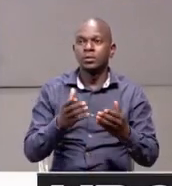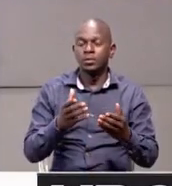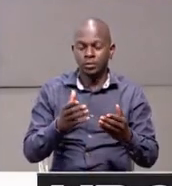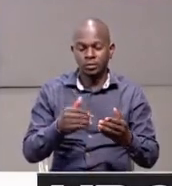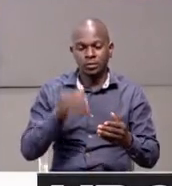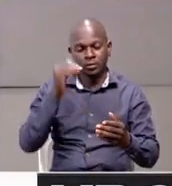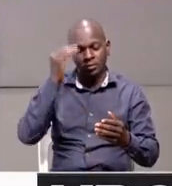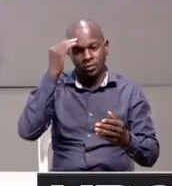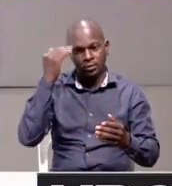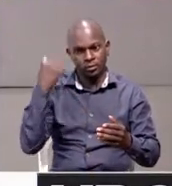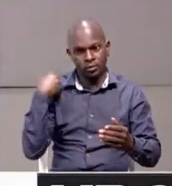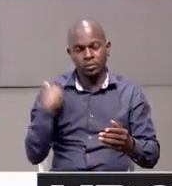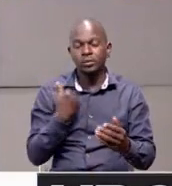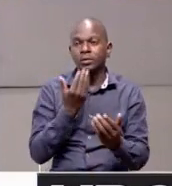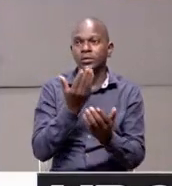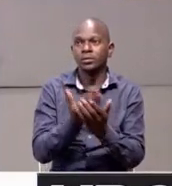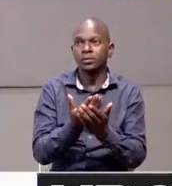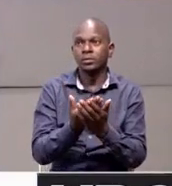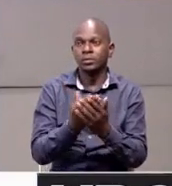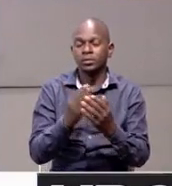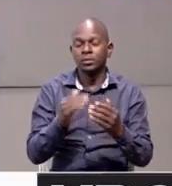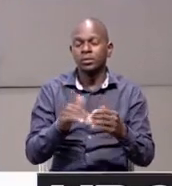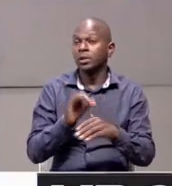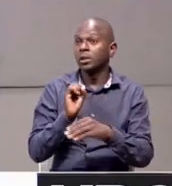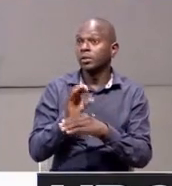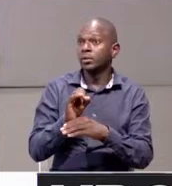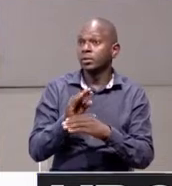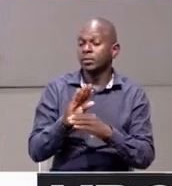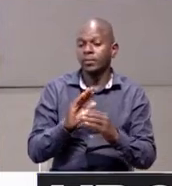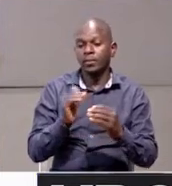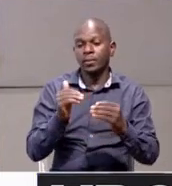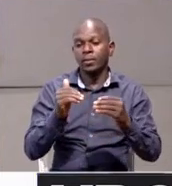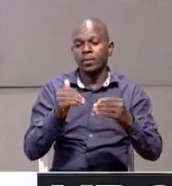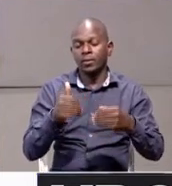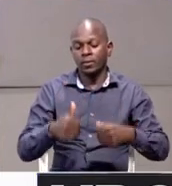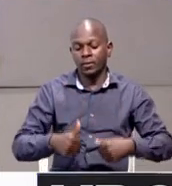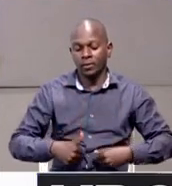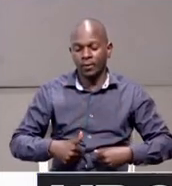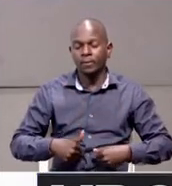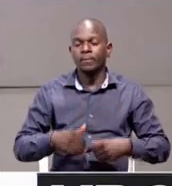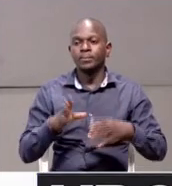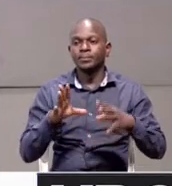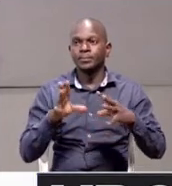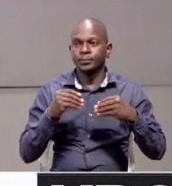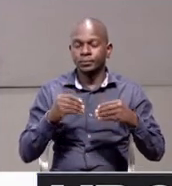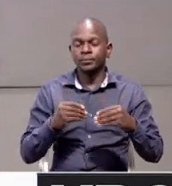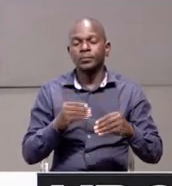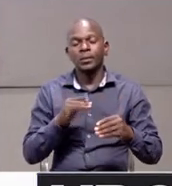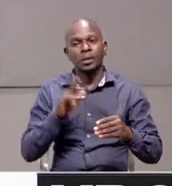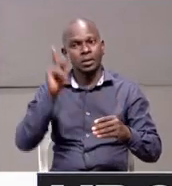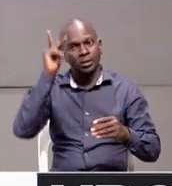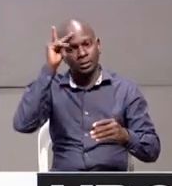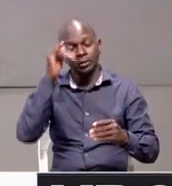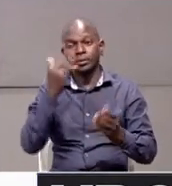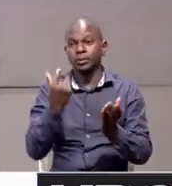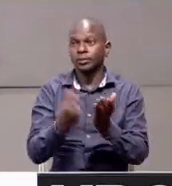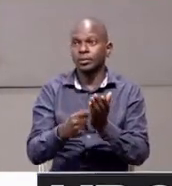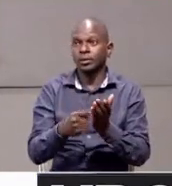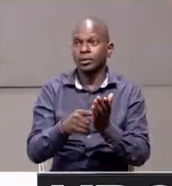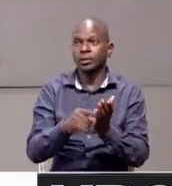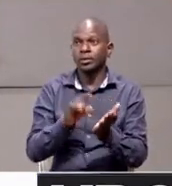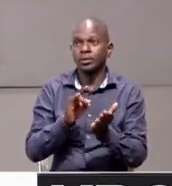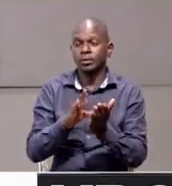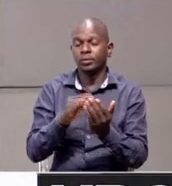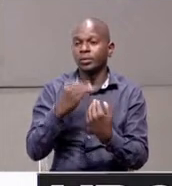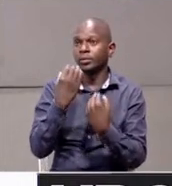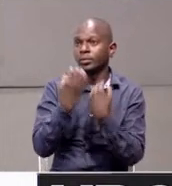The headmaster, Paul Alibundi, advised youth to embrace government program of Skilling Uganda to fight poverty. I would